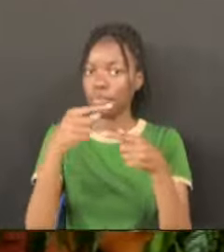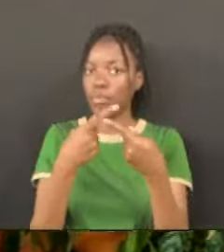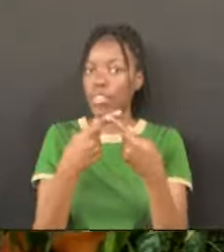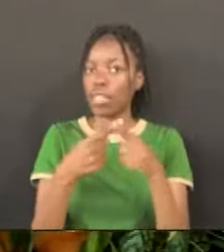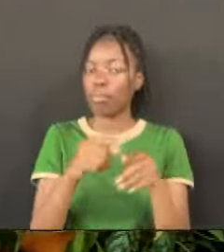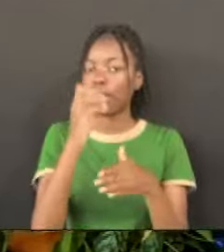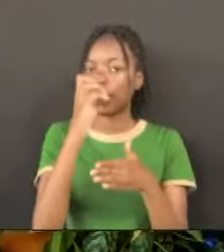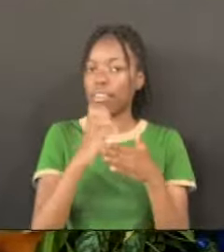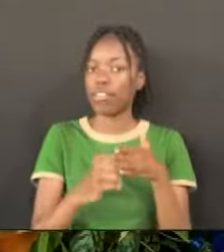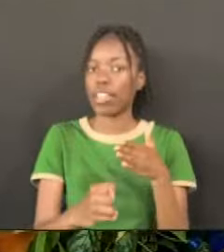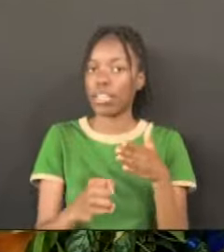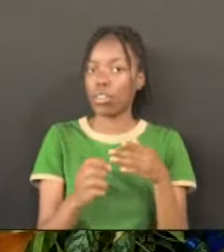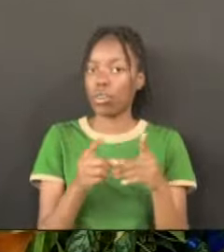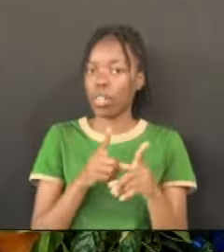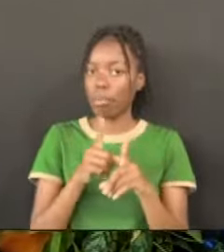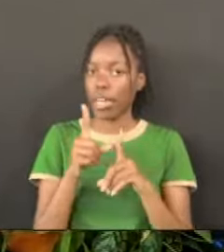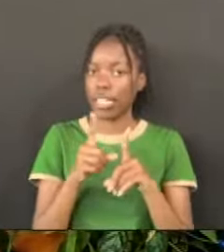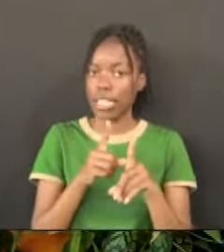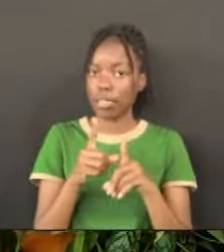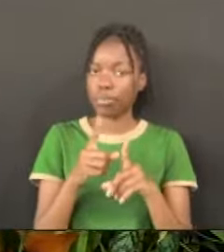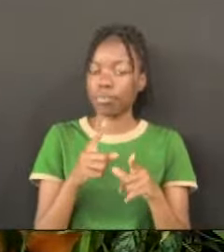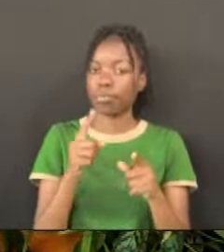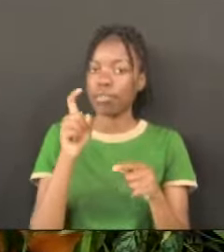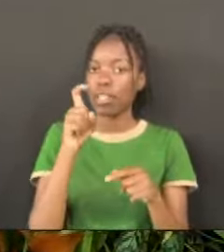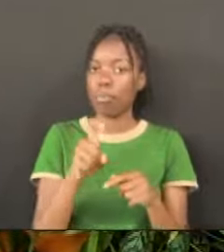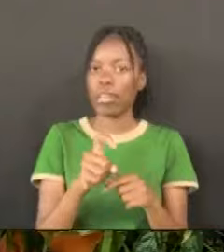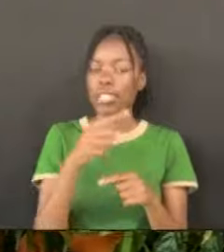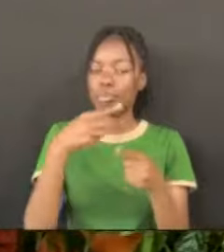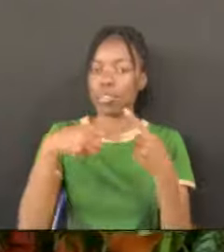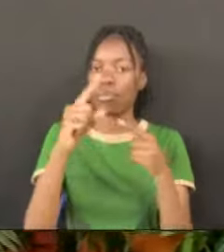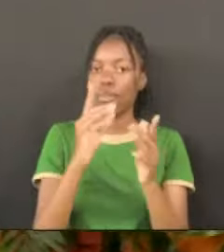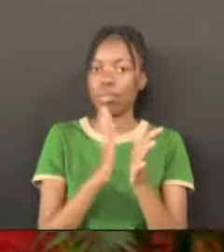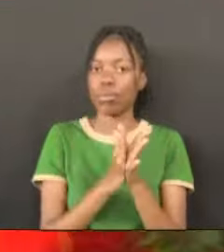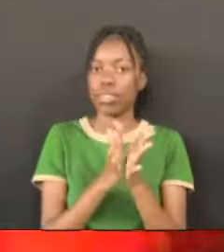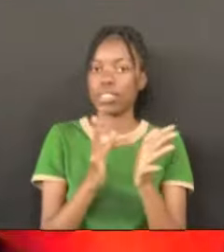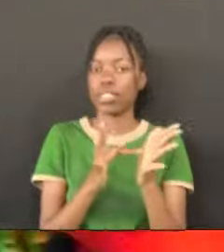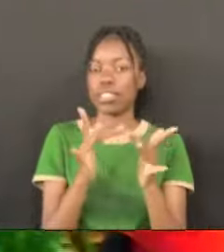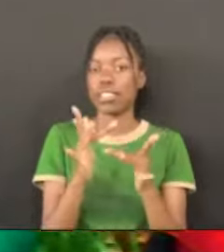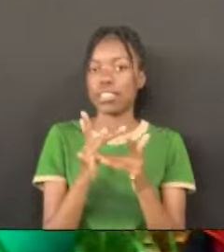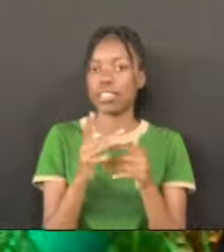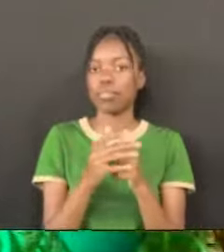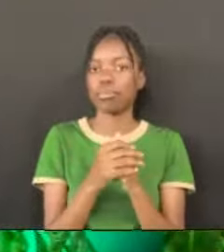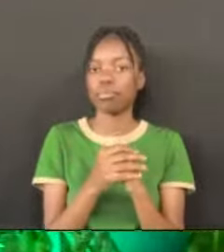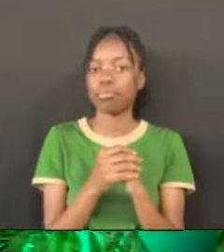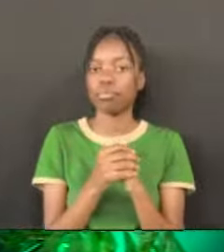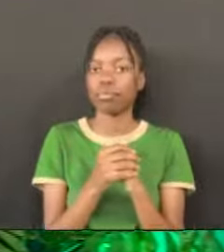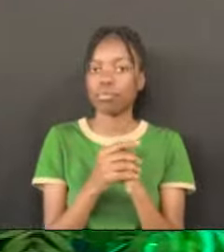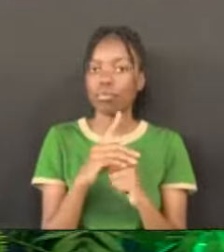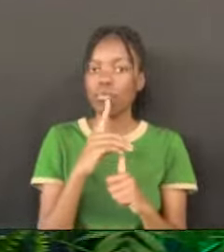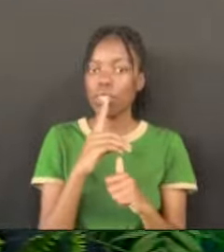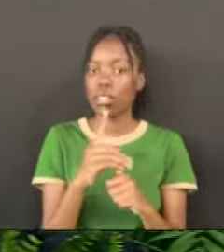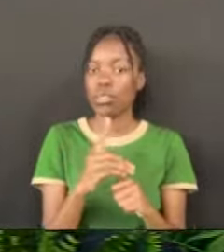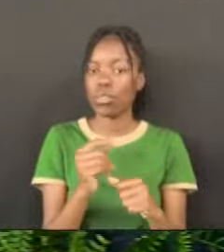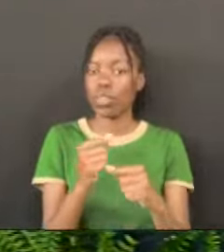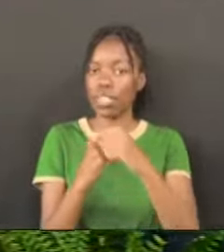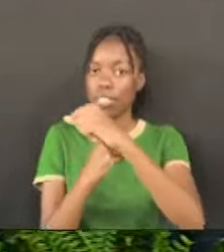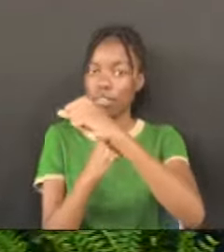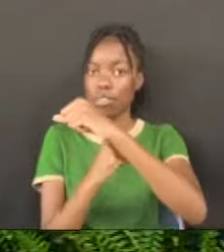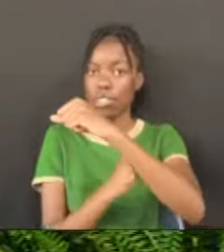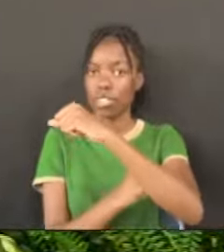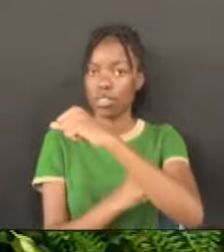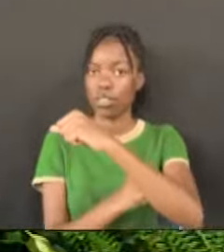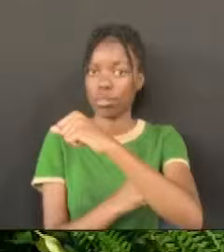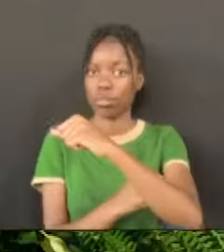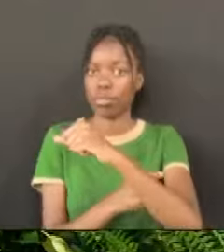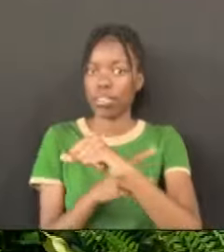battle must be won by my Jesus. So it is the foundation. When